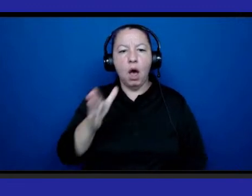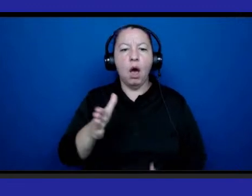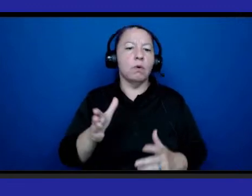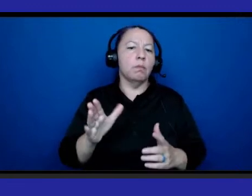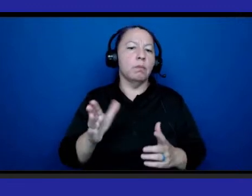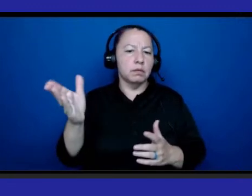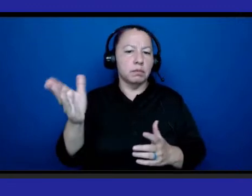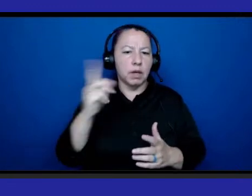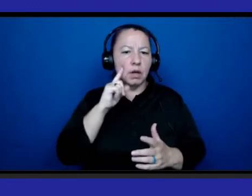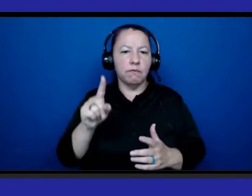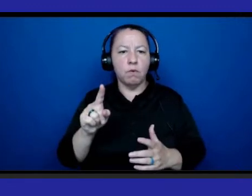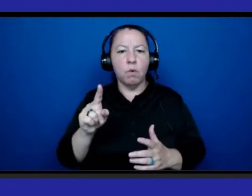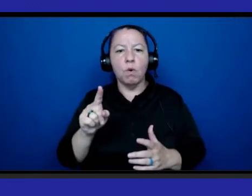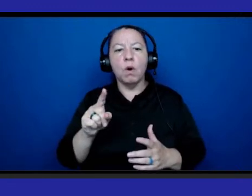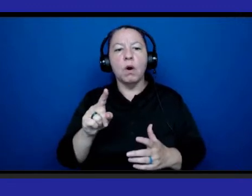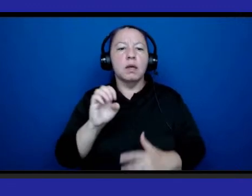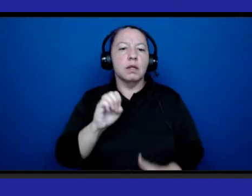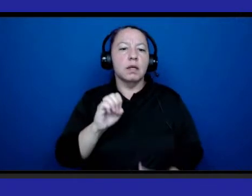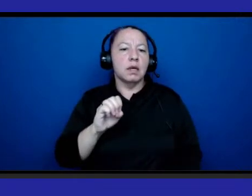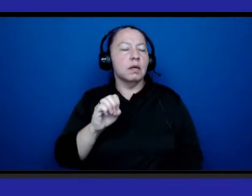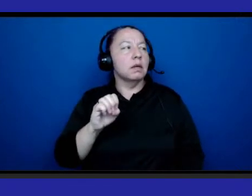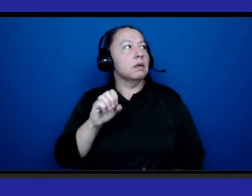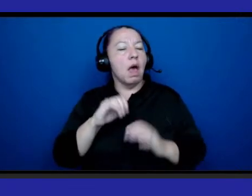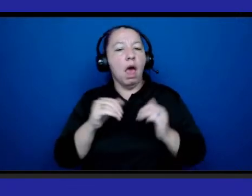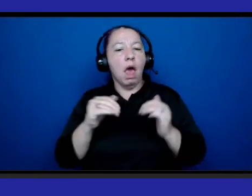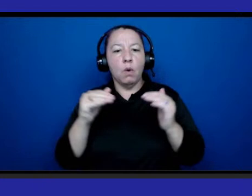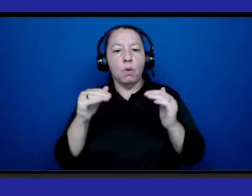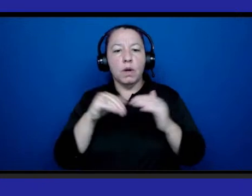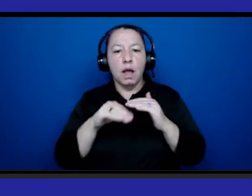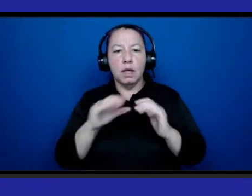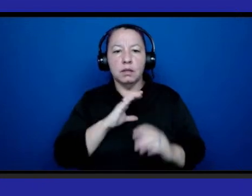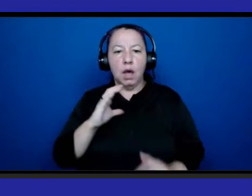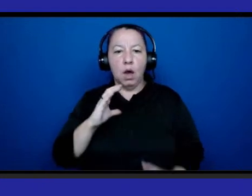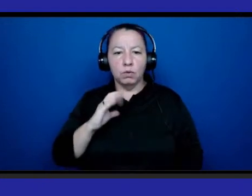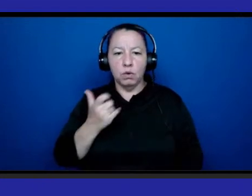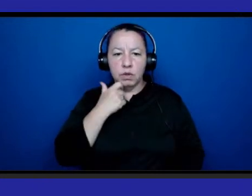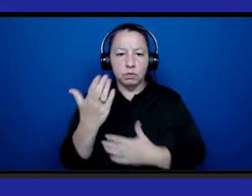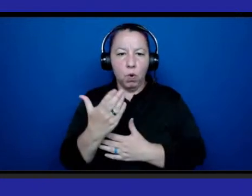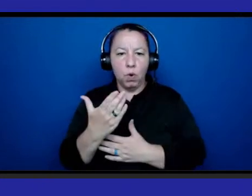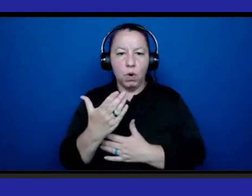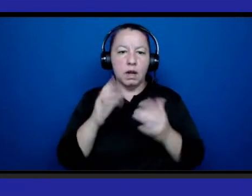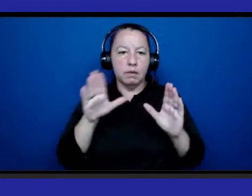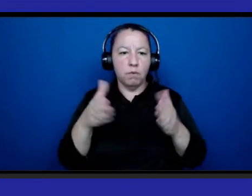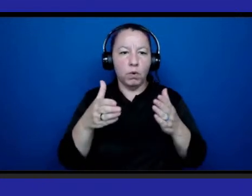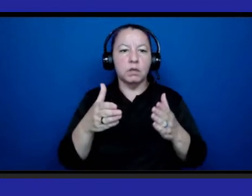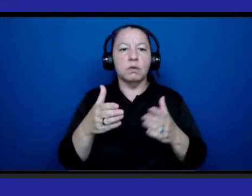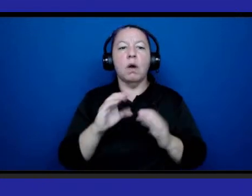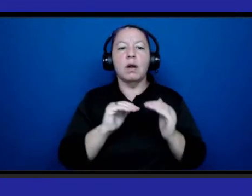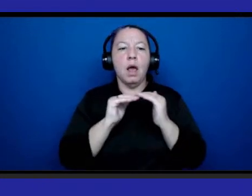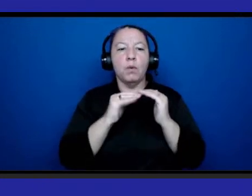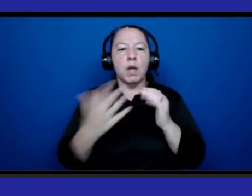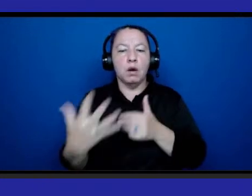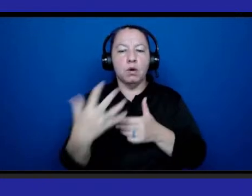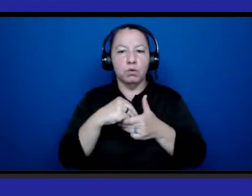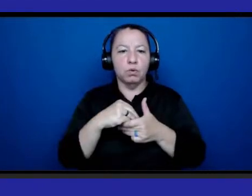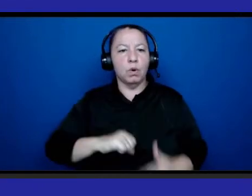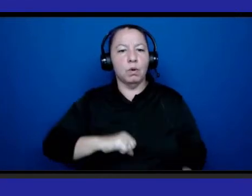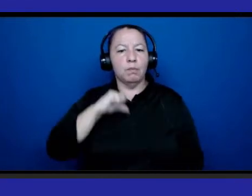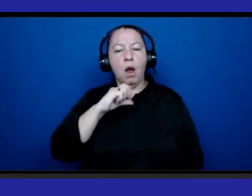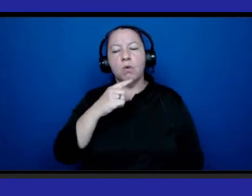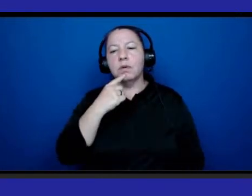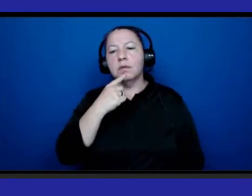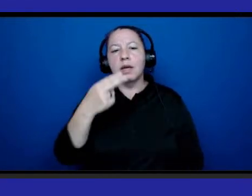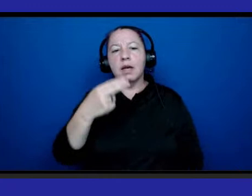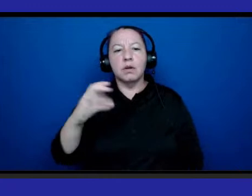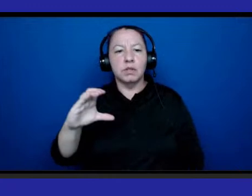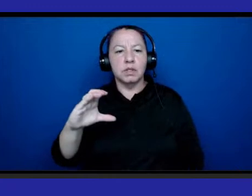Today's presentation will focus on workplace inclusion. We're proud to announce that New York City Health and Hospitals has established